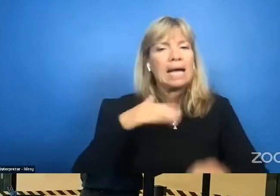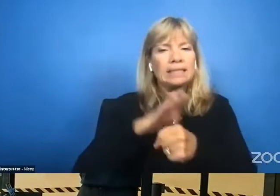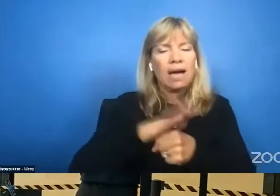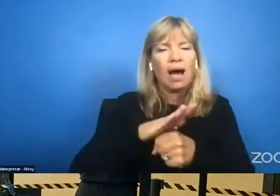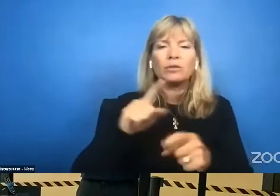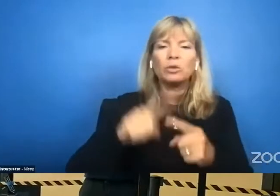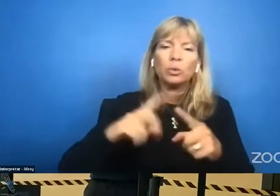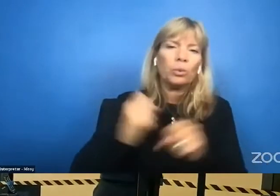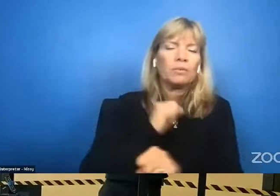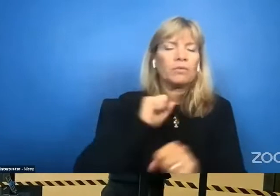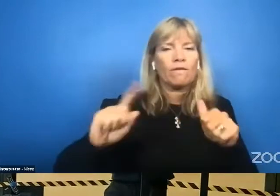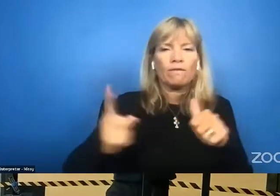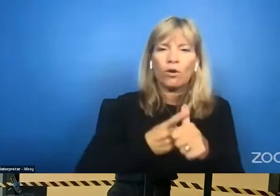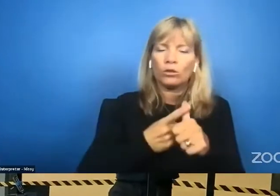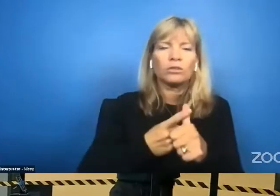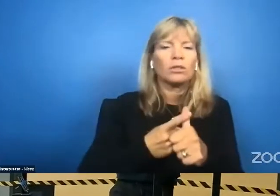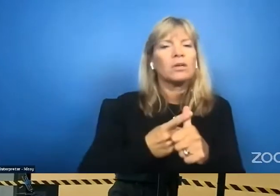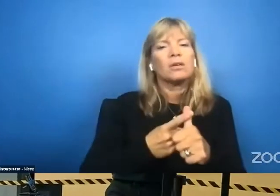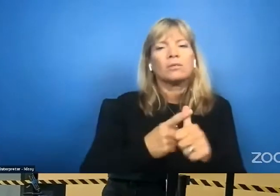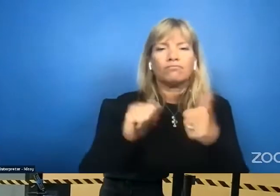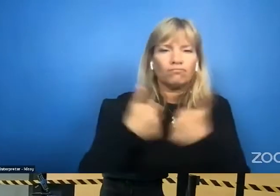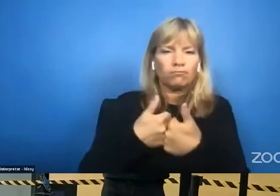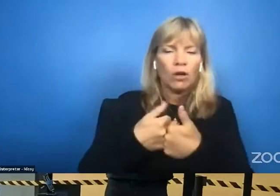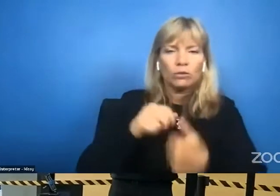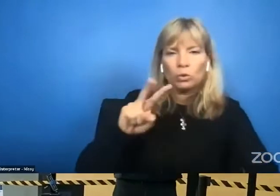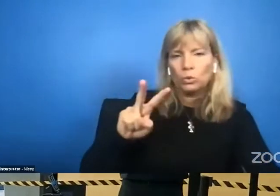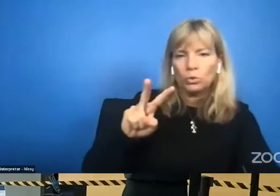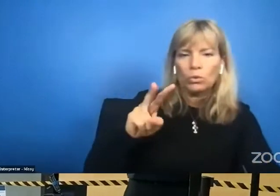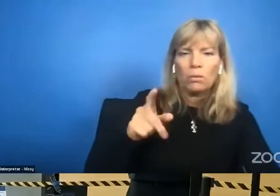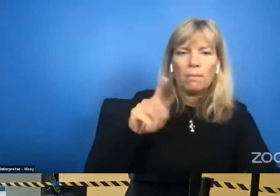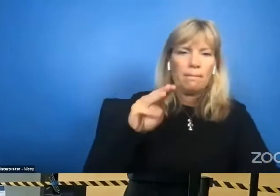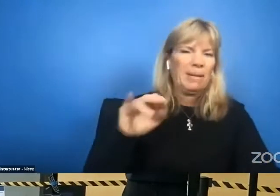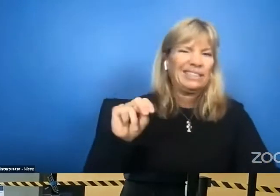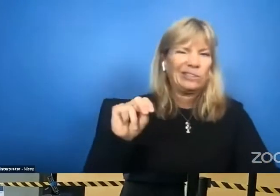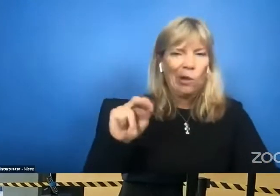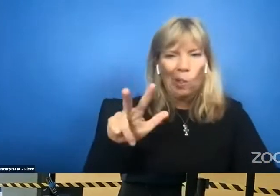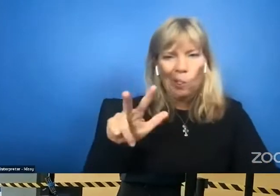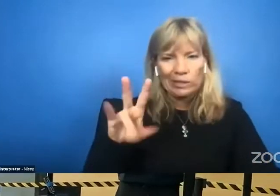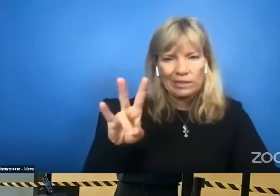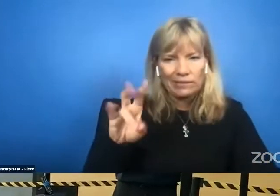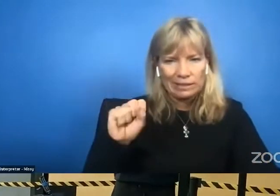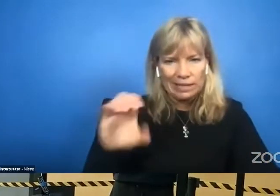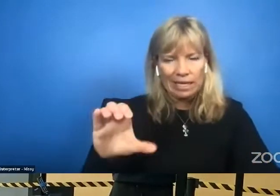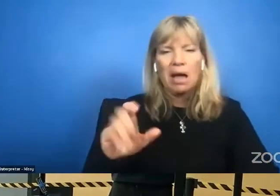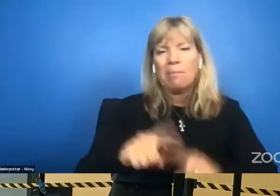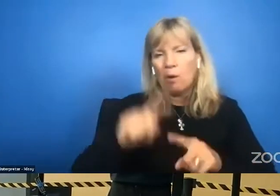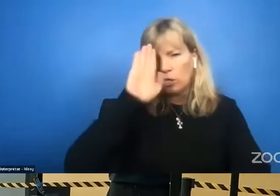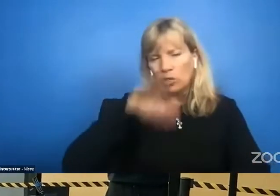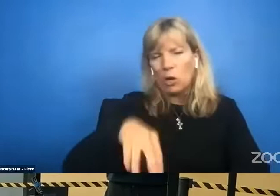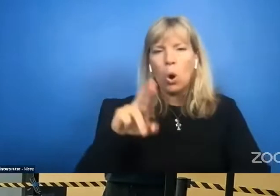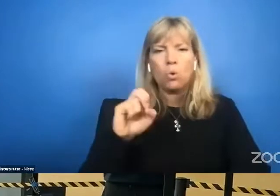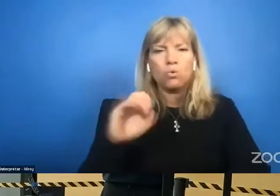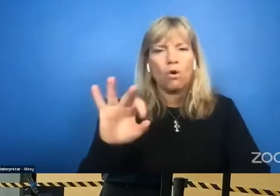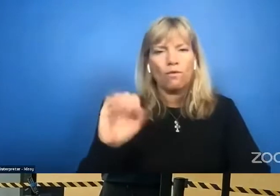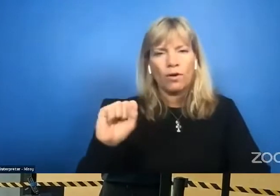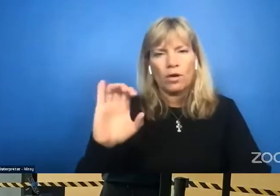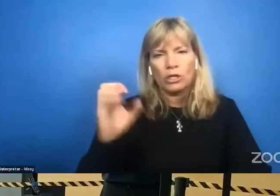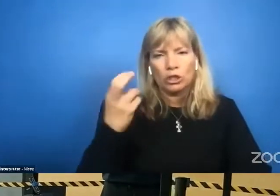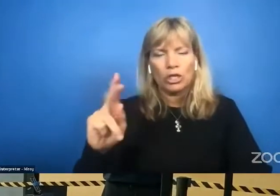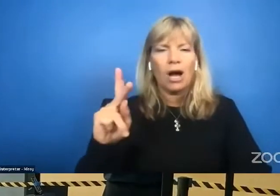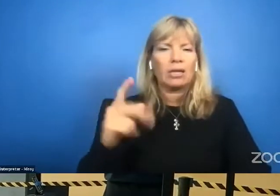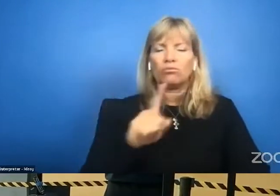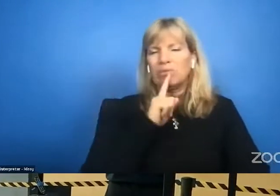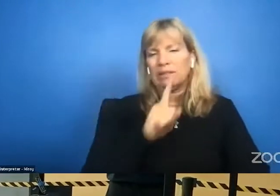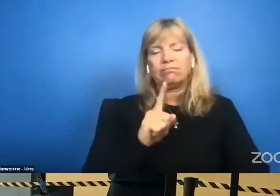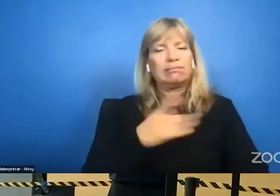minutes 37. But again, we know that Rolf Schock is an out-and-out competitor, and he's going to want to